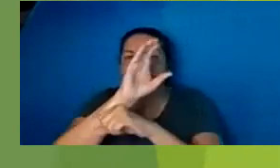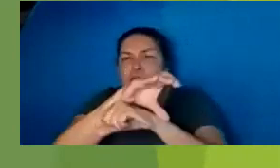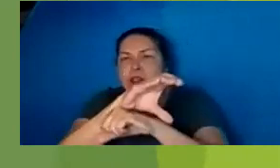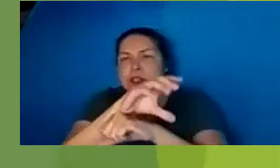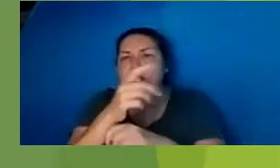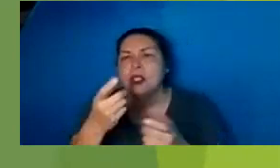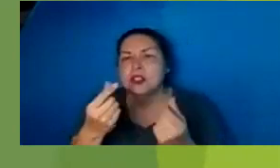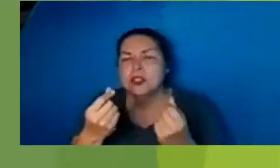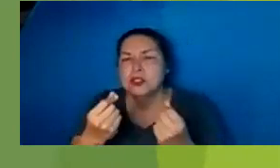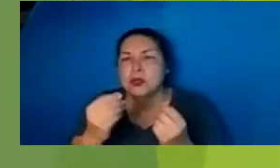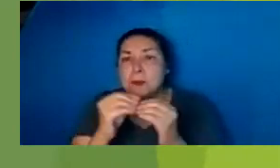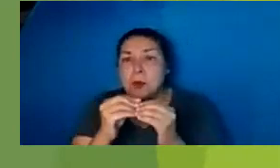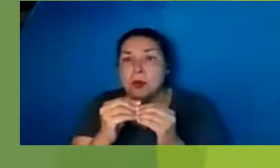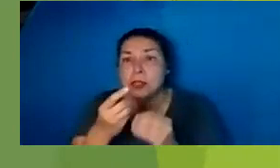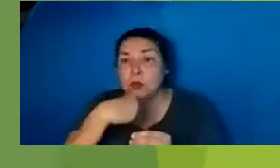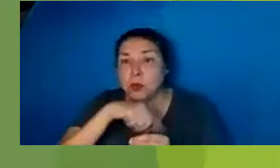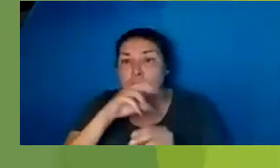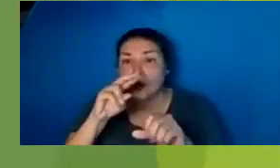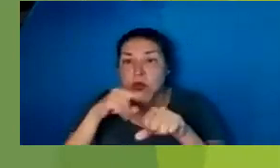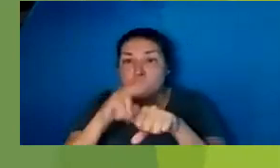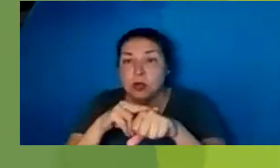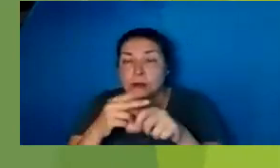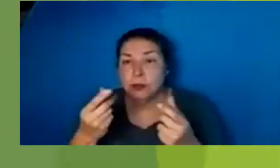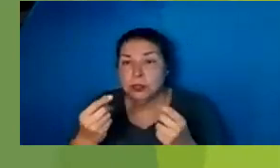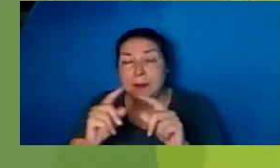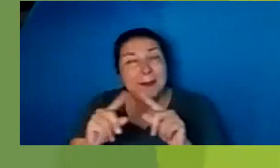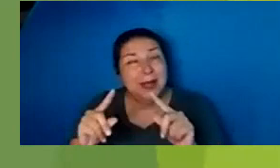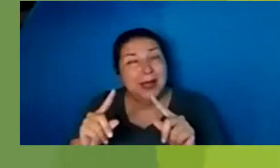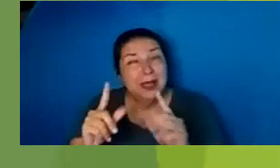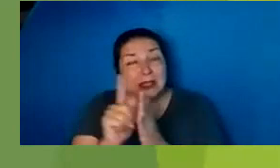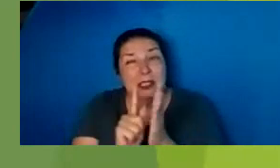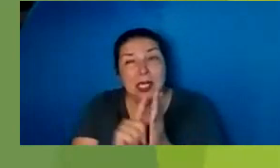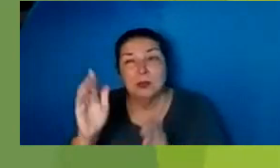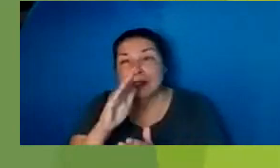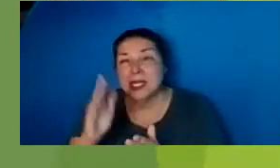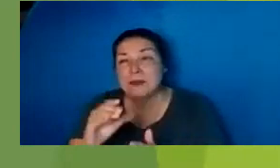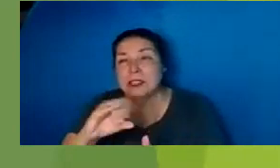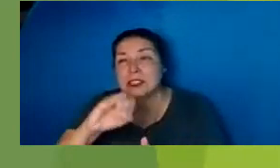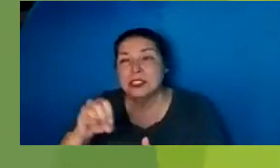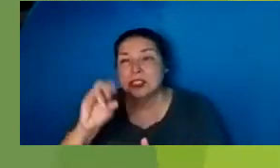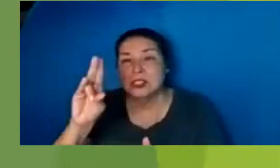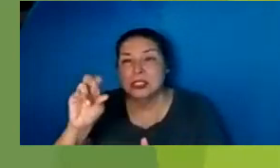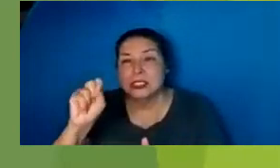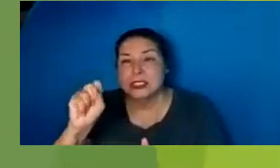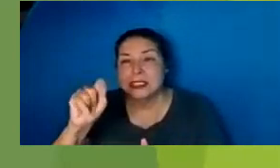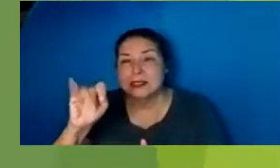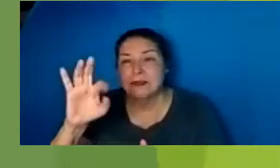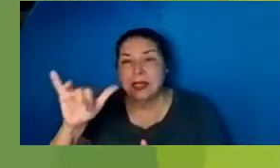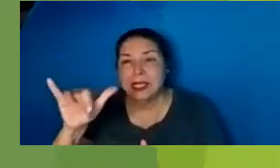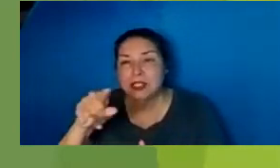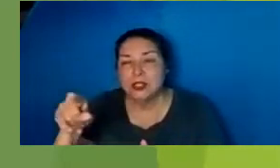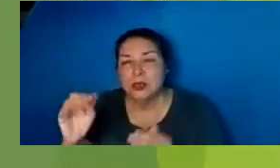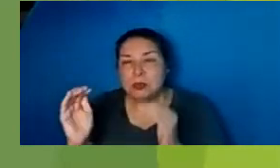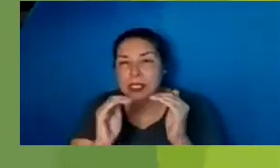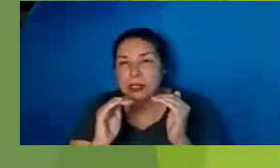than we would normally do. But the law will never justify you before God. In fact, it makes